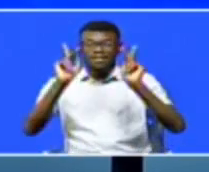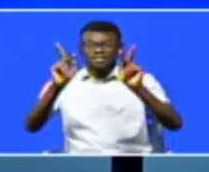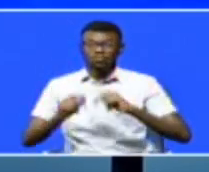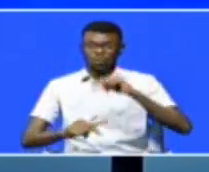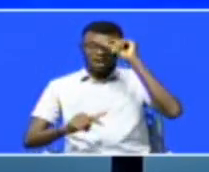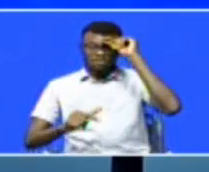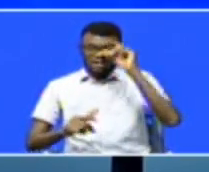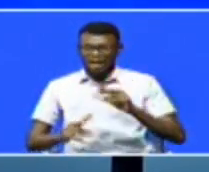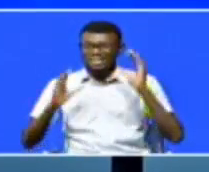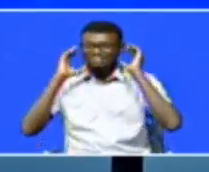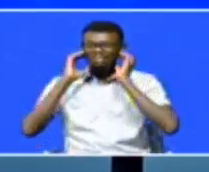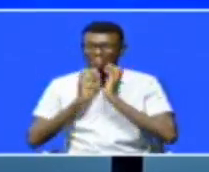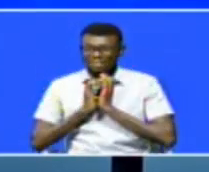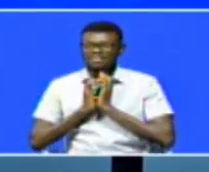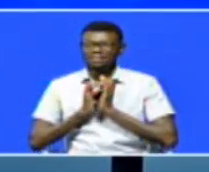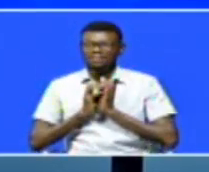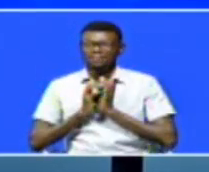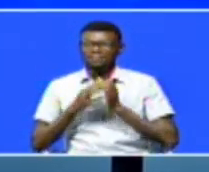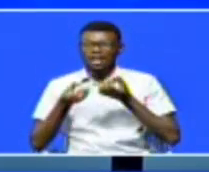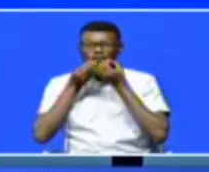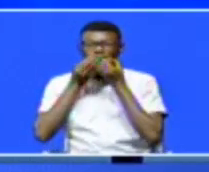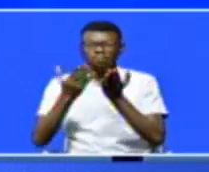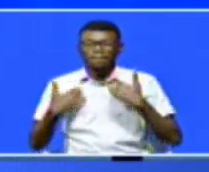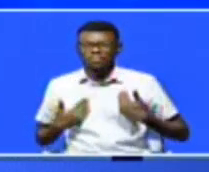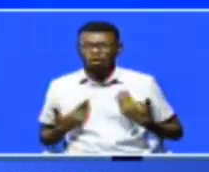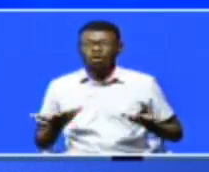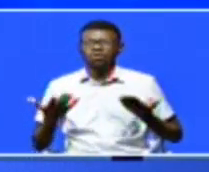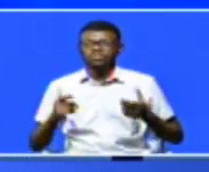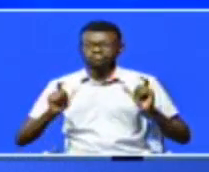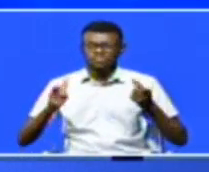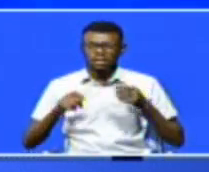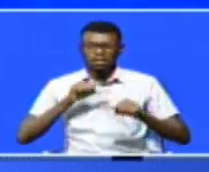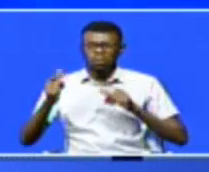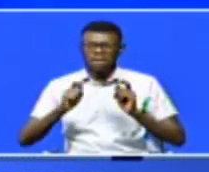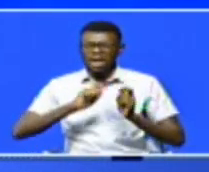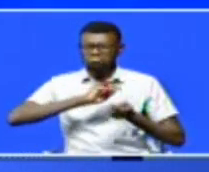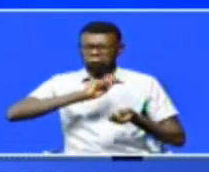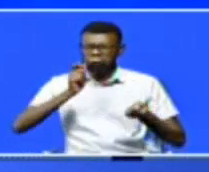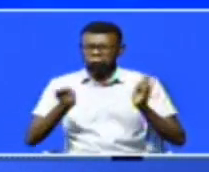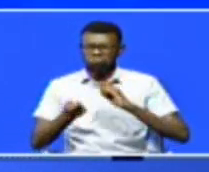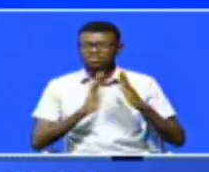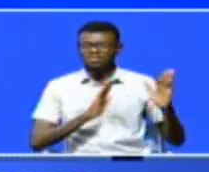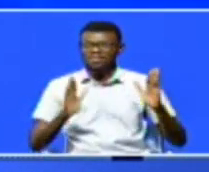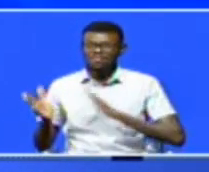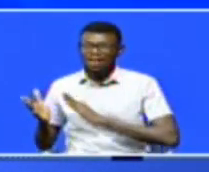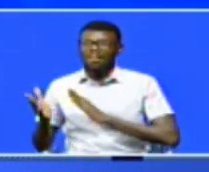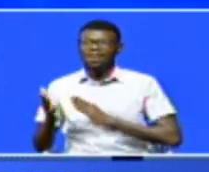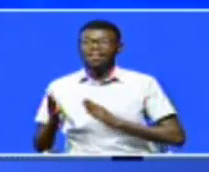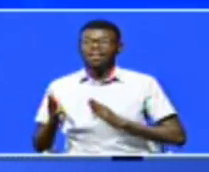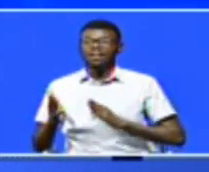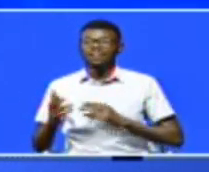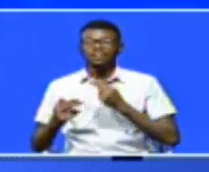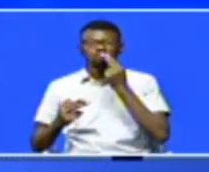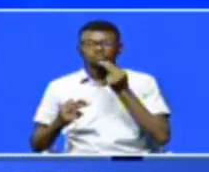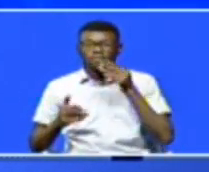Profesa Nyong'o ametoa taarifa kwa waandishi wa habari kuhusu mabadiliko yanayotarajiwa katika sekta ya sukari kufuatia amri ya waziri